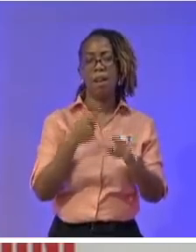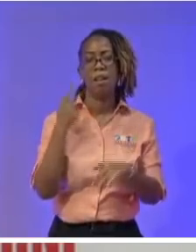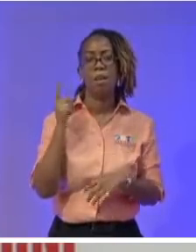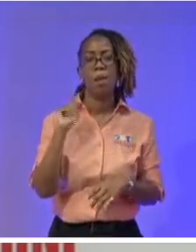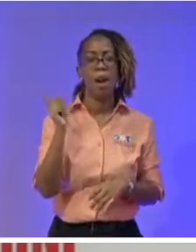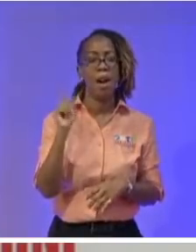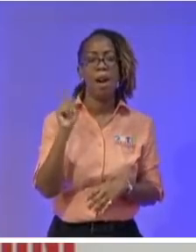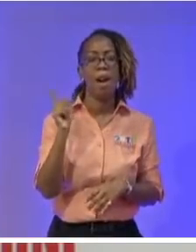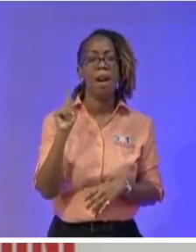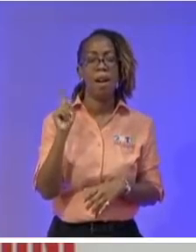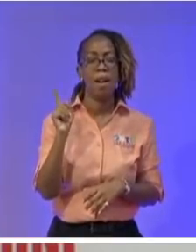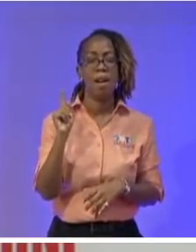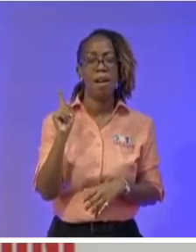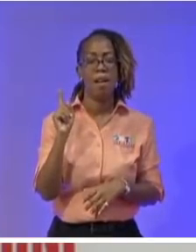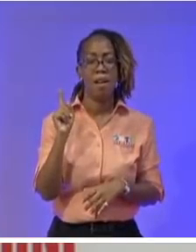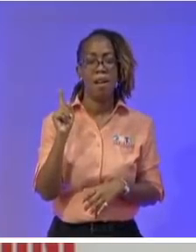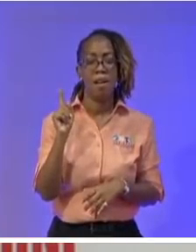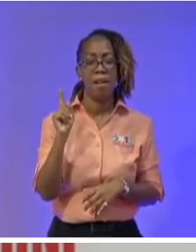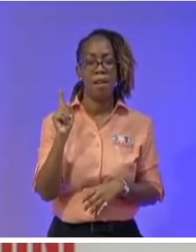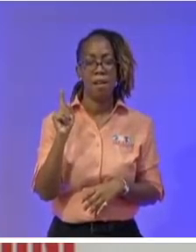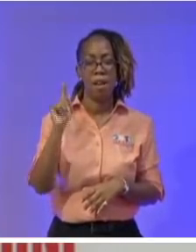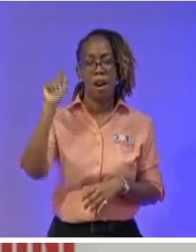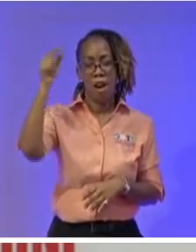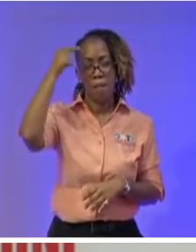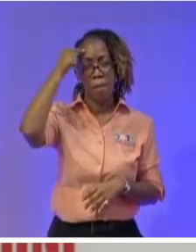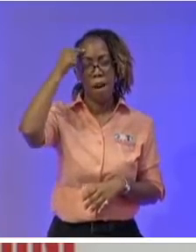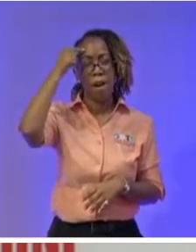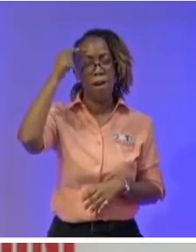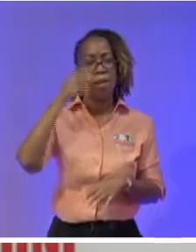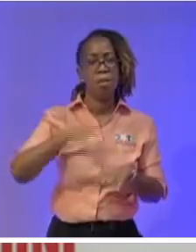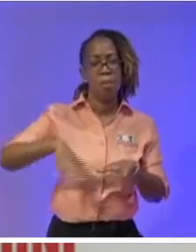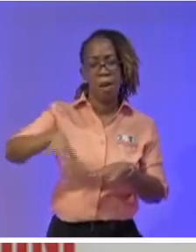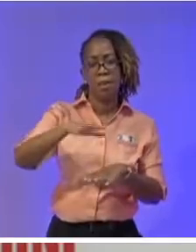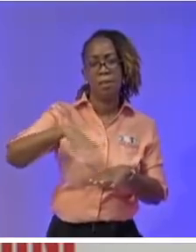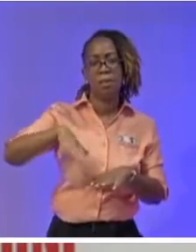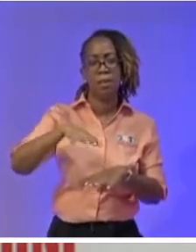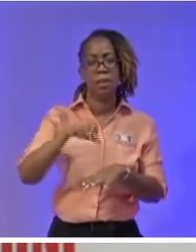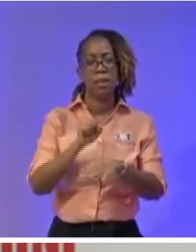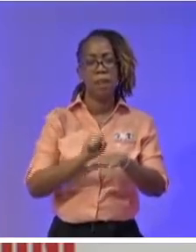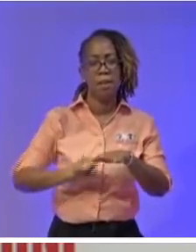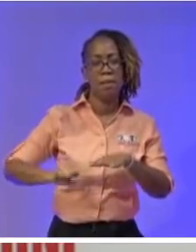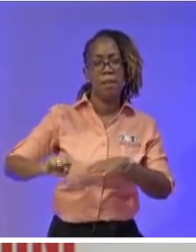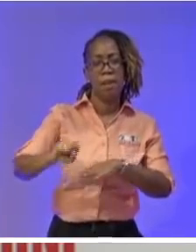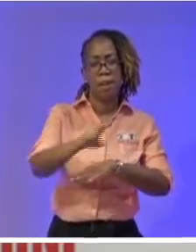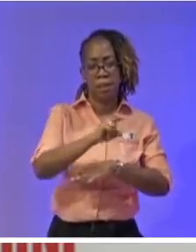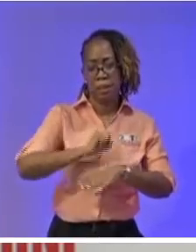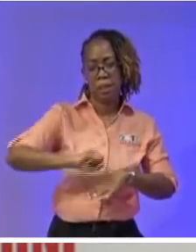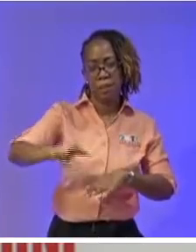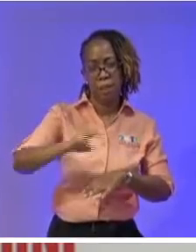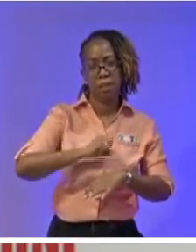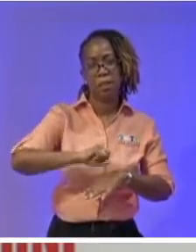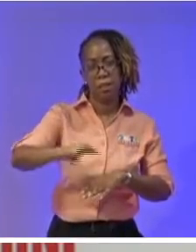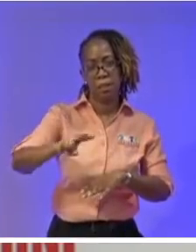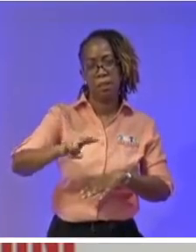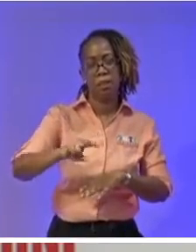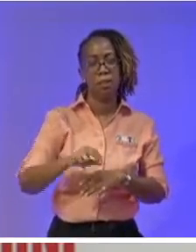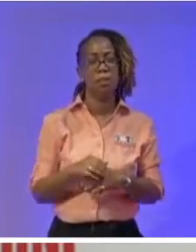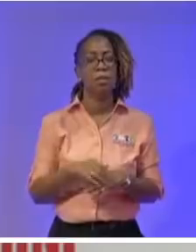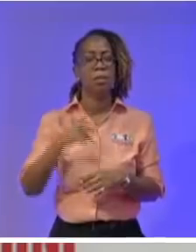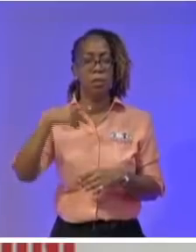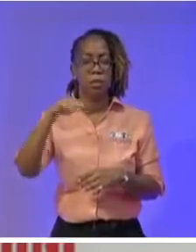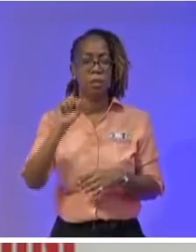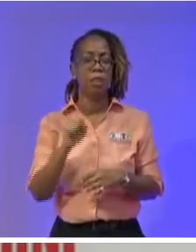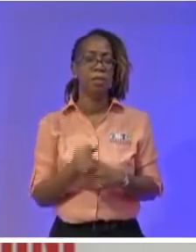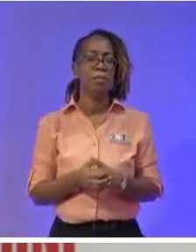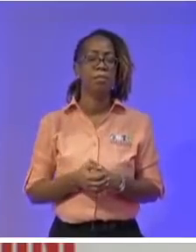campus plaza on St. Vincent Street. That site was activated a couple months ago when we were encouraging public officers